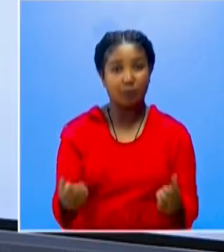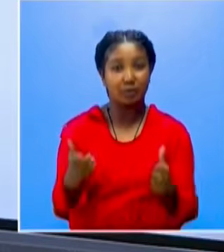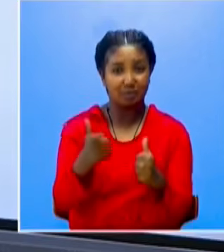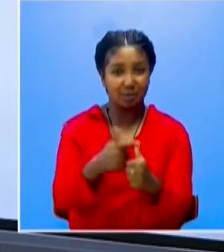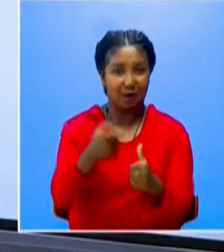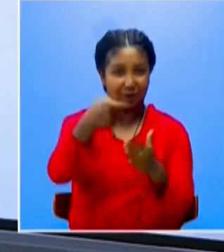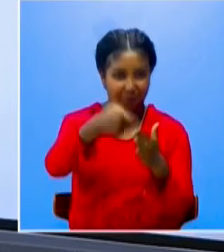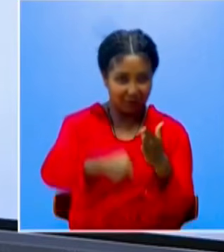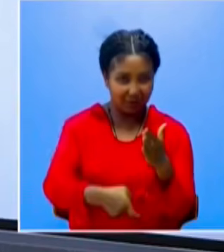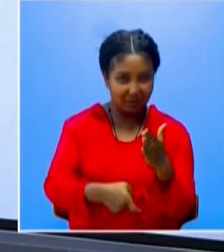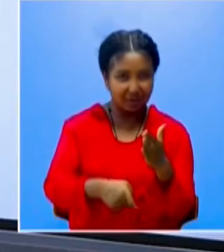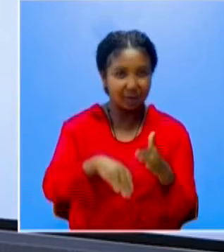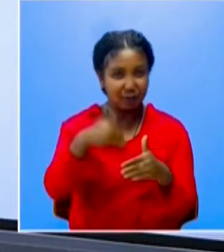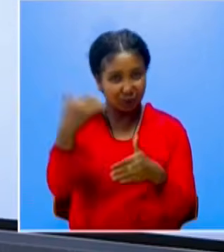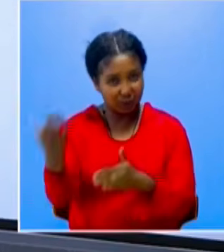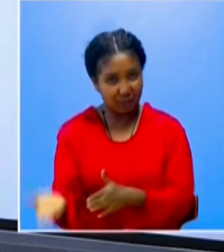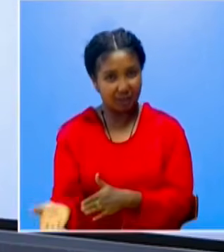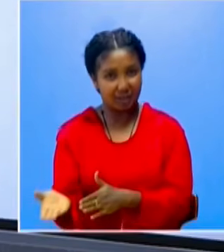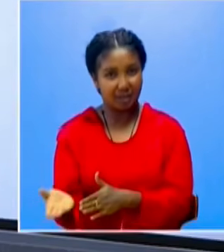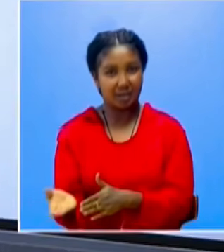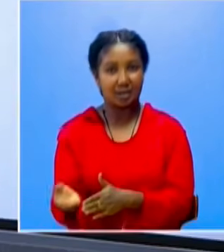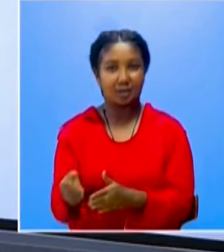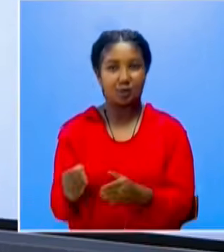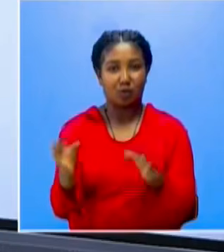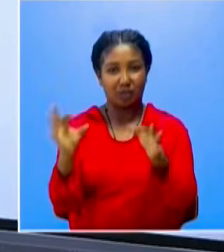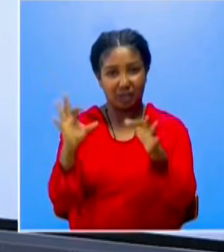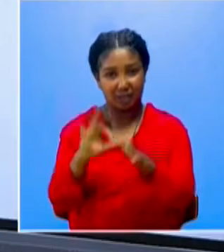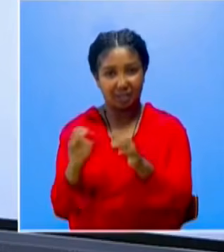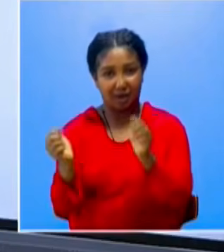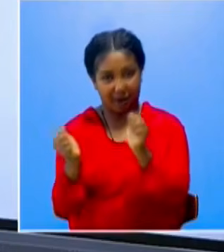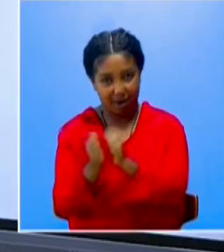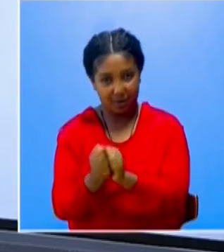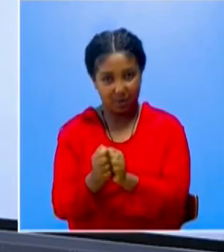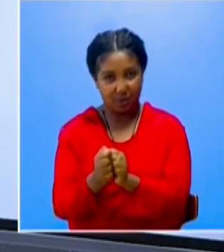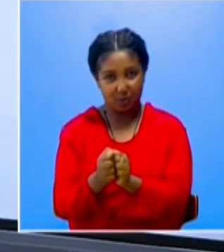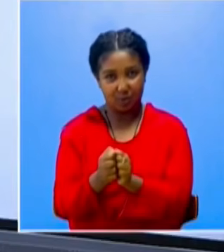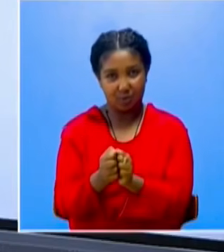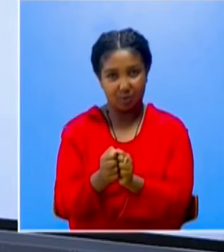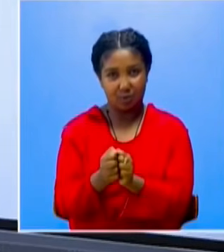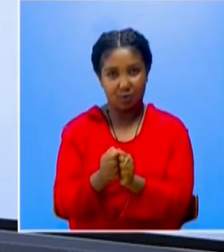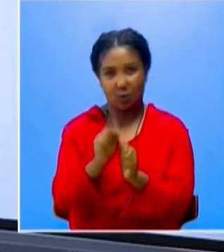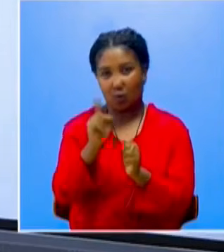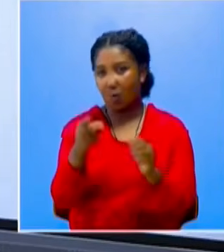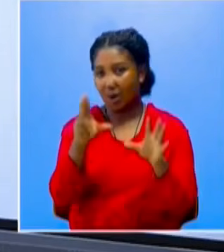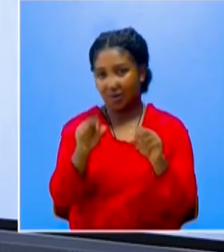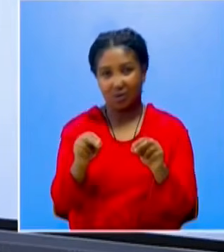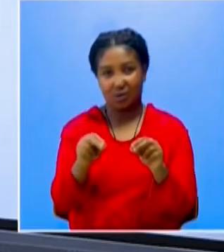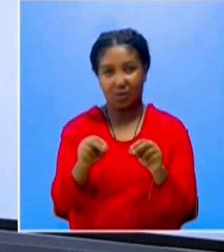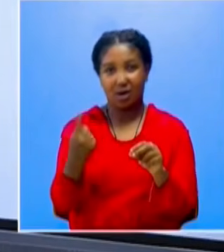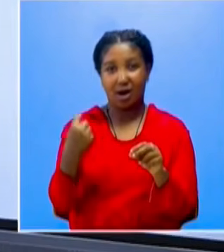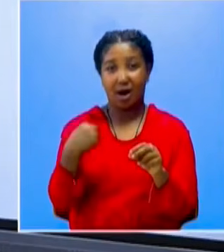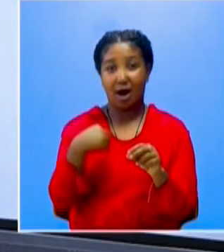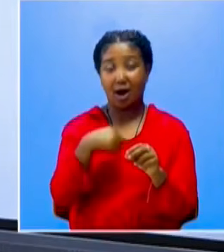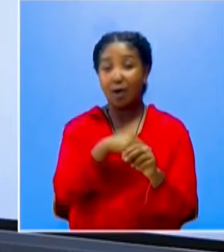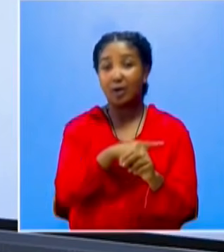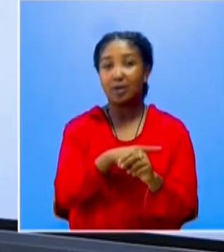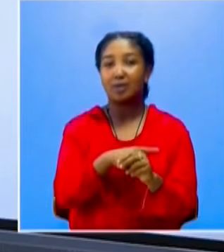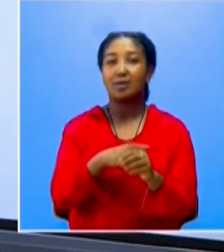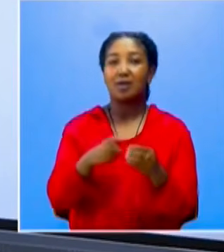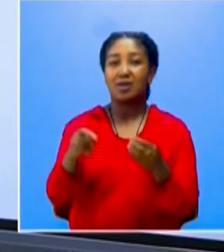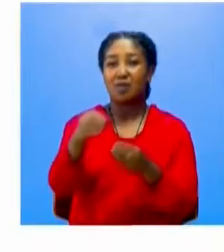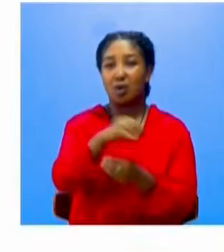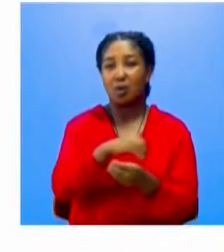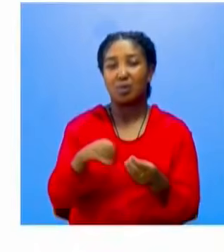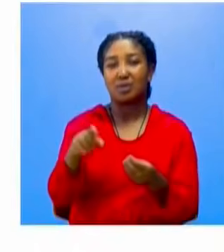the effect. So we're going to insert the conjunction in the middle. There's no need of comma. Our environment becomes